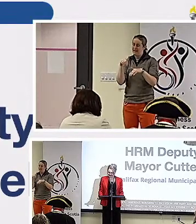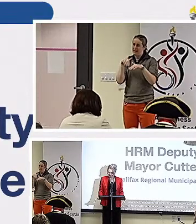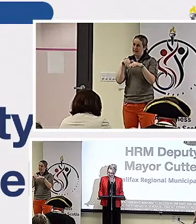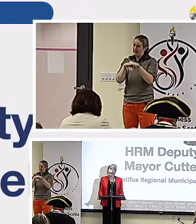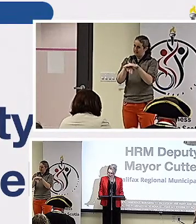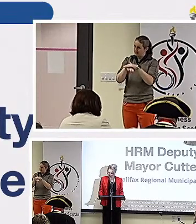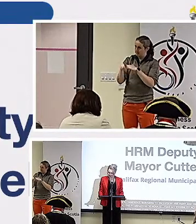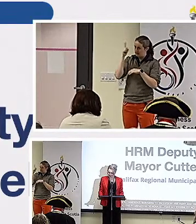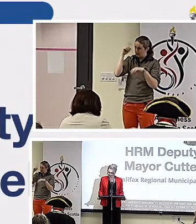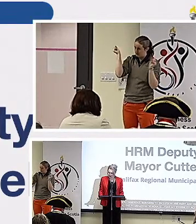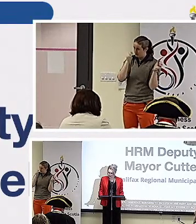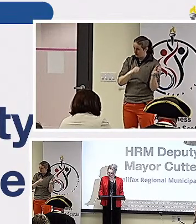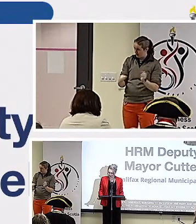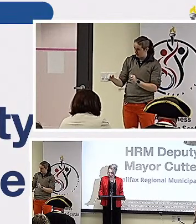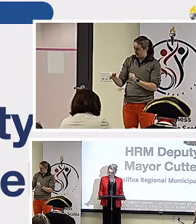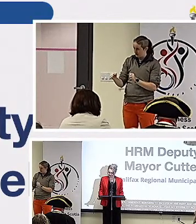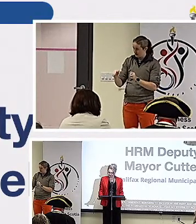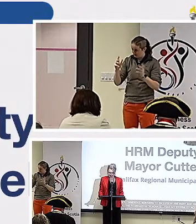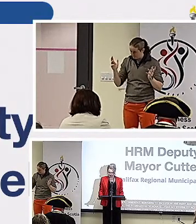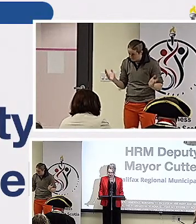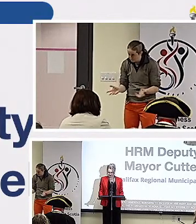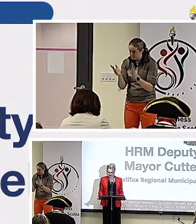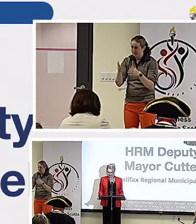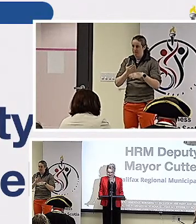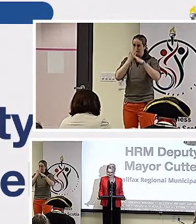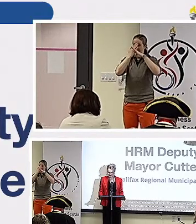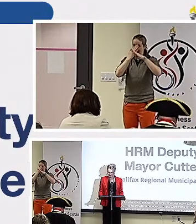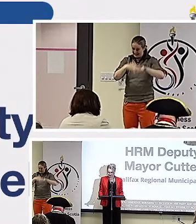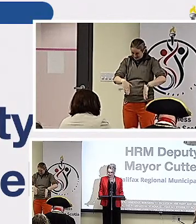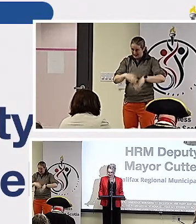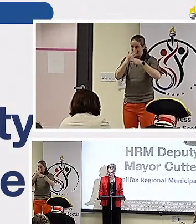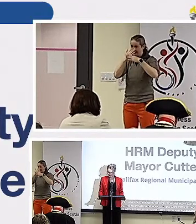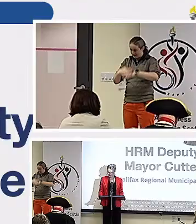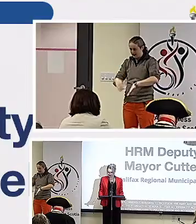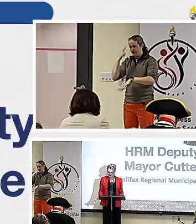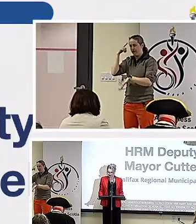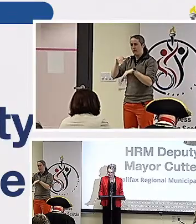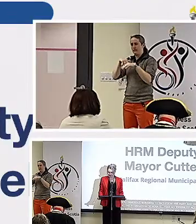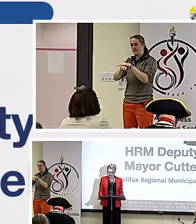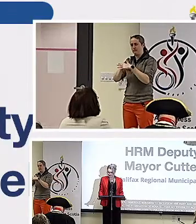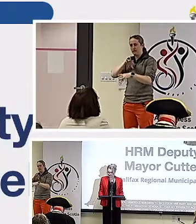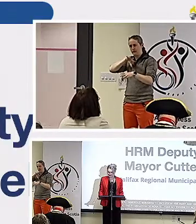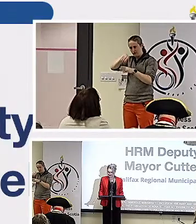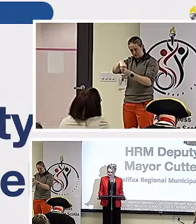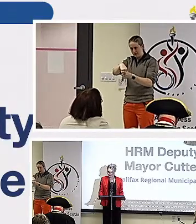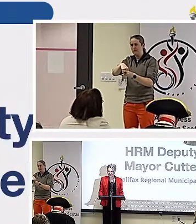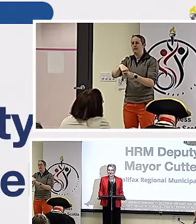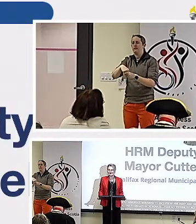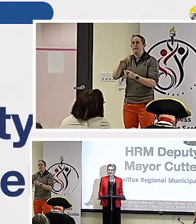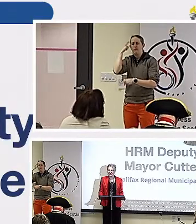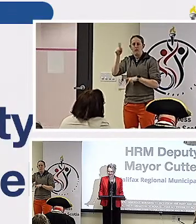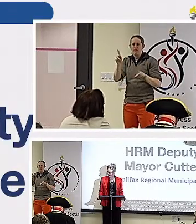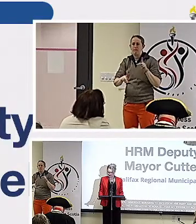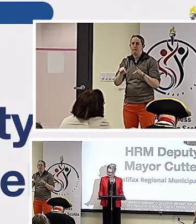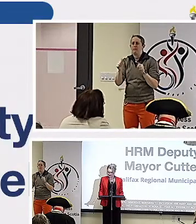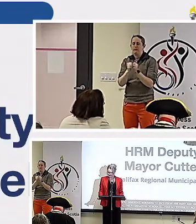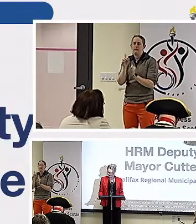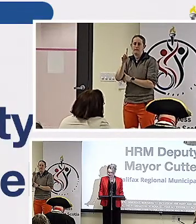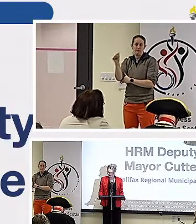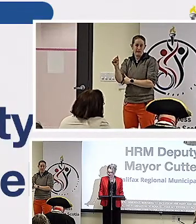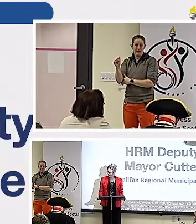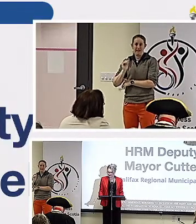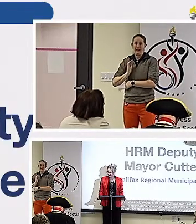accessibility strategy promotes the removal of barriers to accessibility and inclusion of persons with disabilities in our